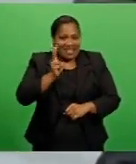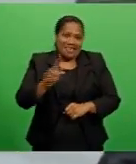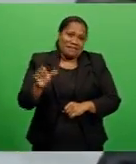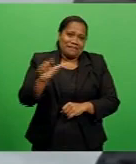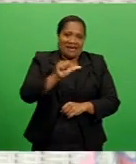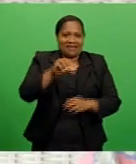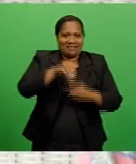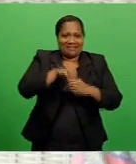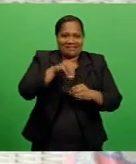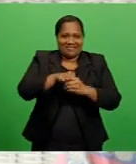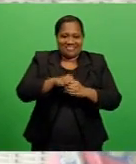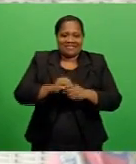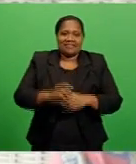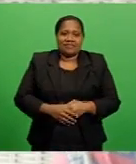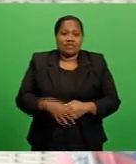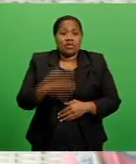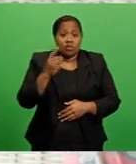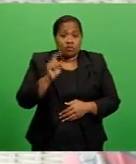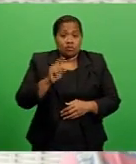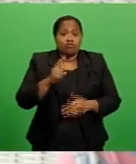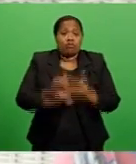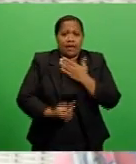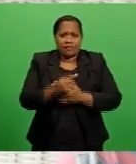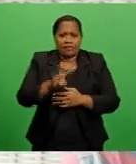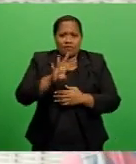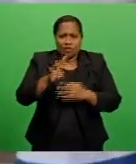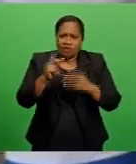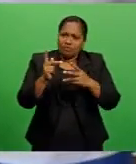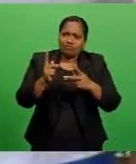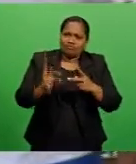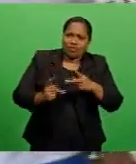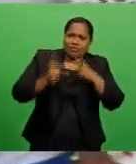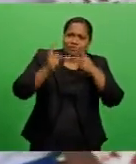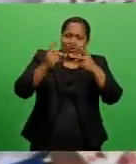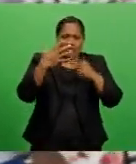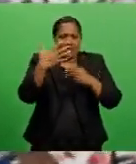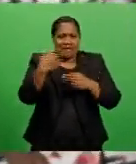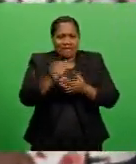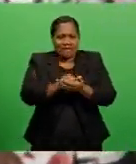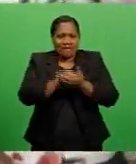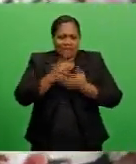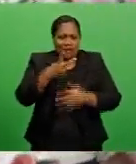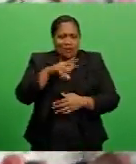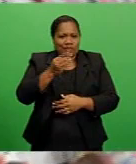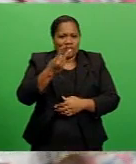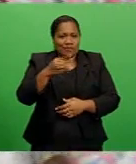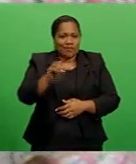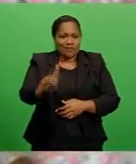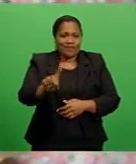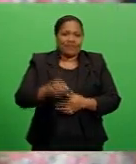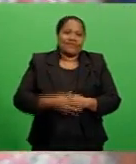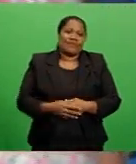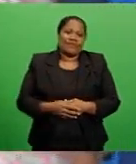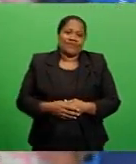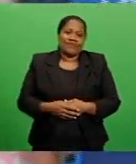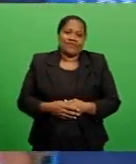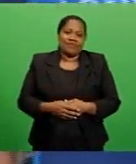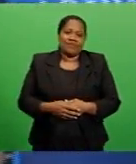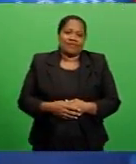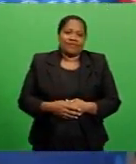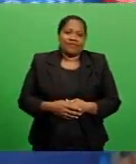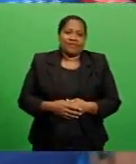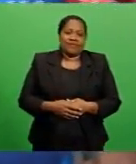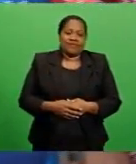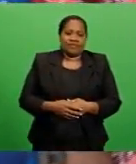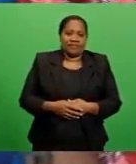this is one of the 4 promotions that South Pacific Boxing has in store for 2021. Chand adds Ronald the Terminator Naidu